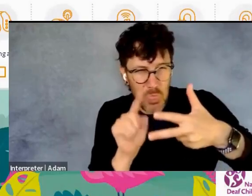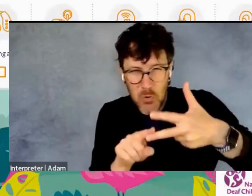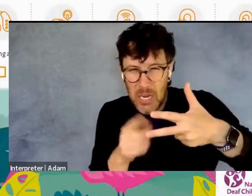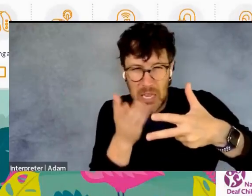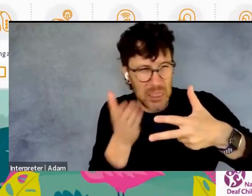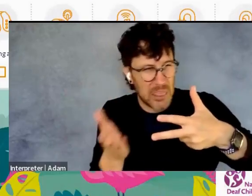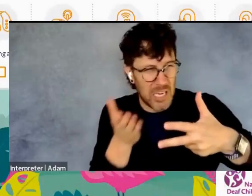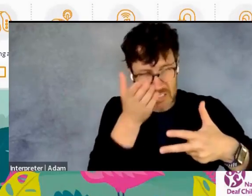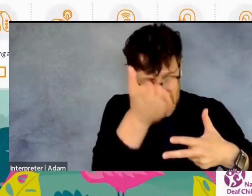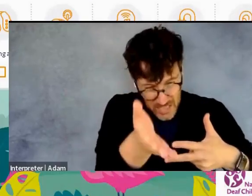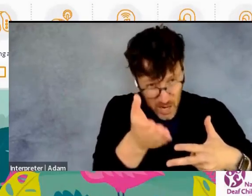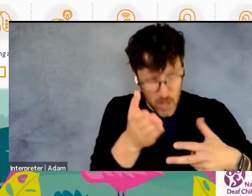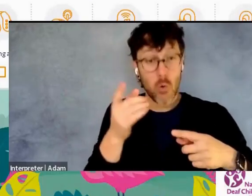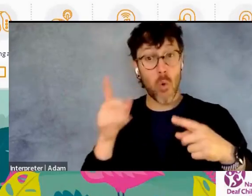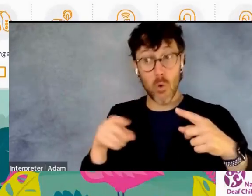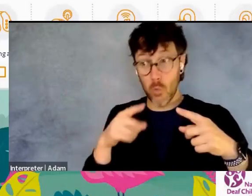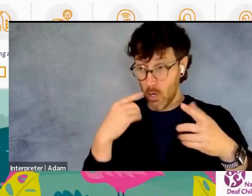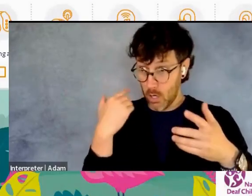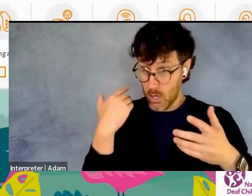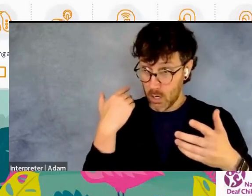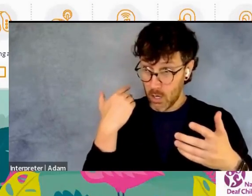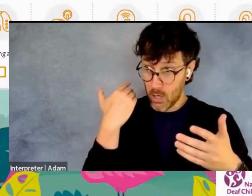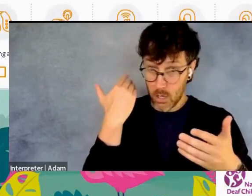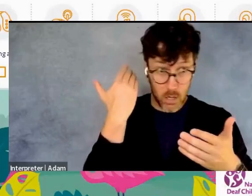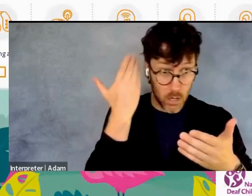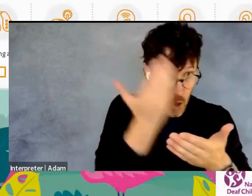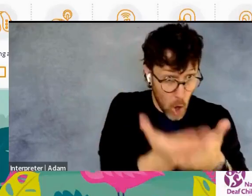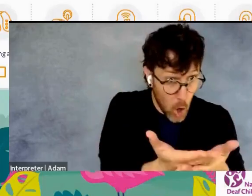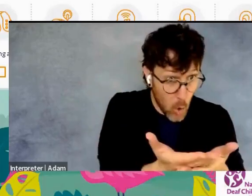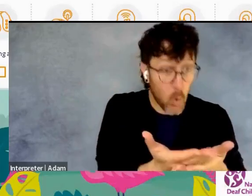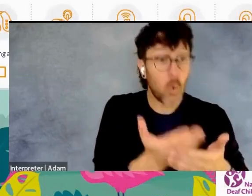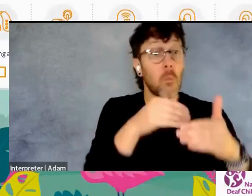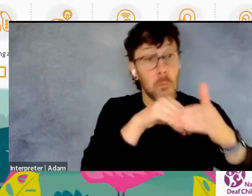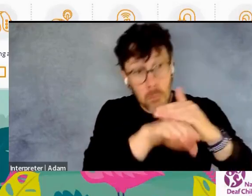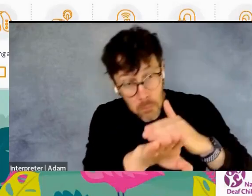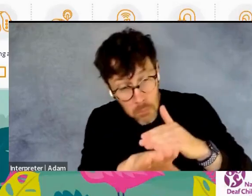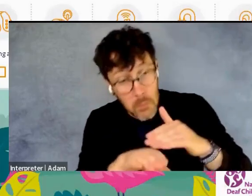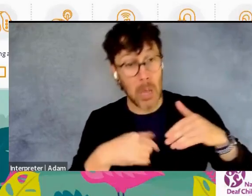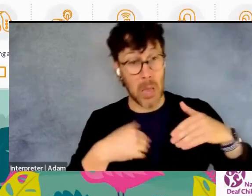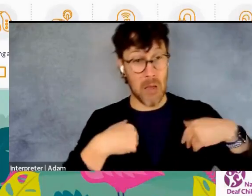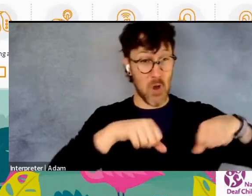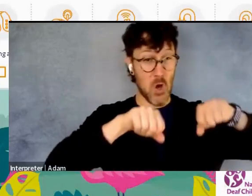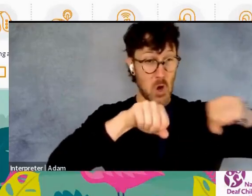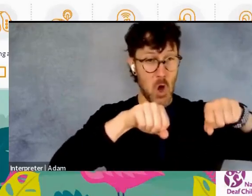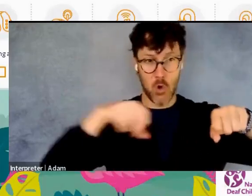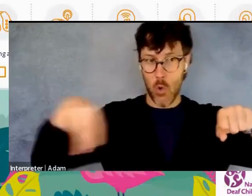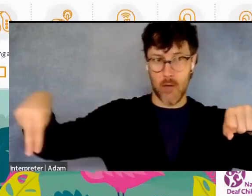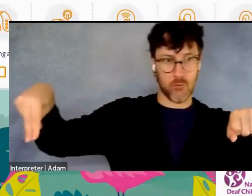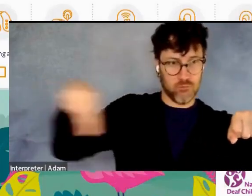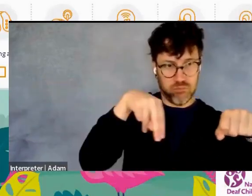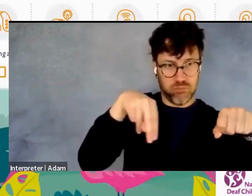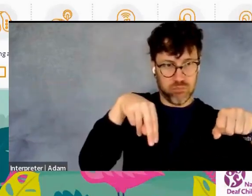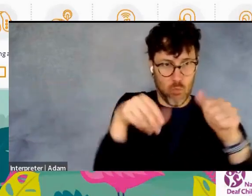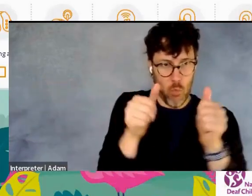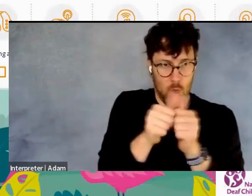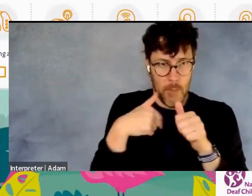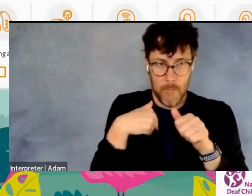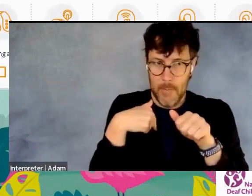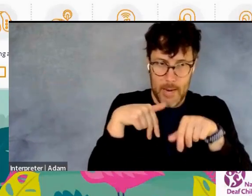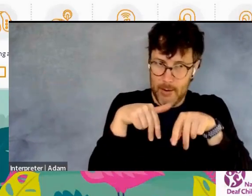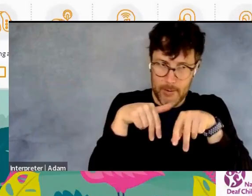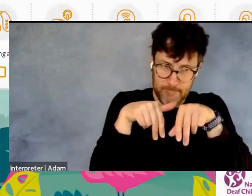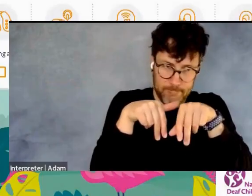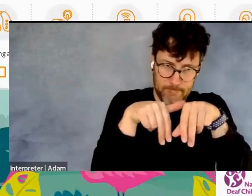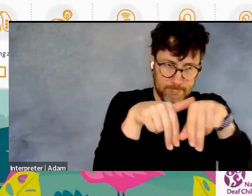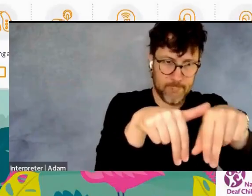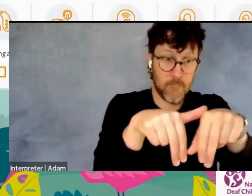And when we go to Target, you need to stand by the cart with me. You can pick up the item off the shelf and put